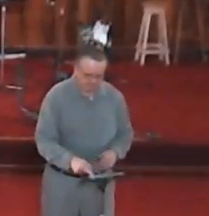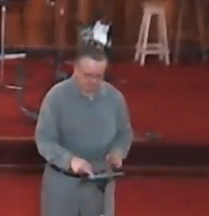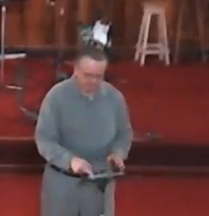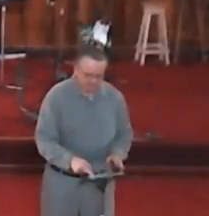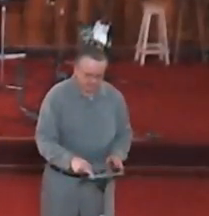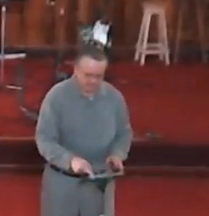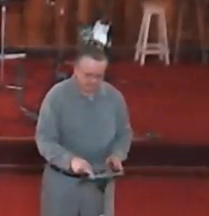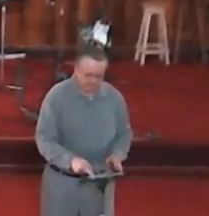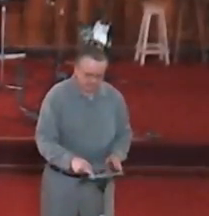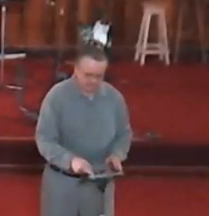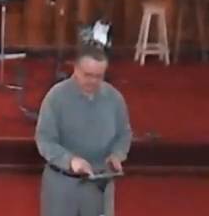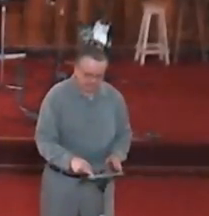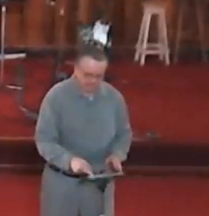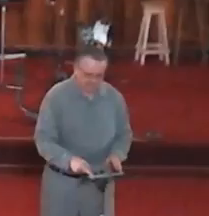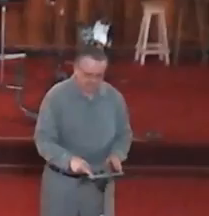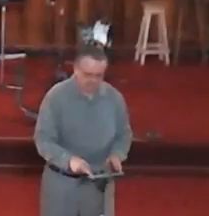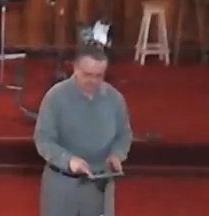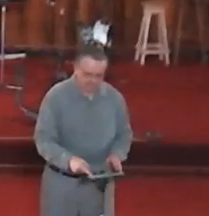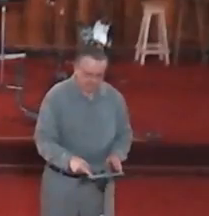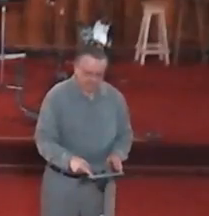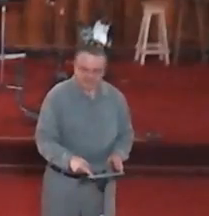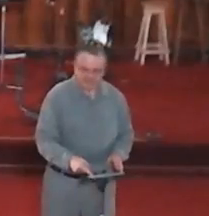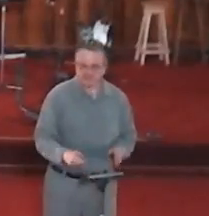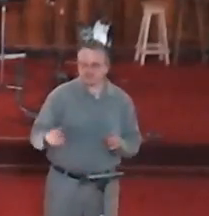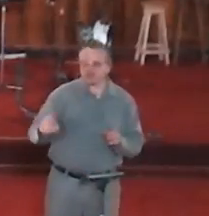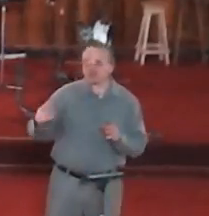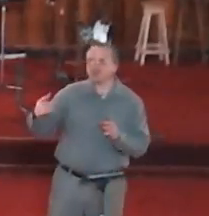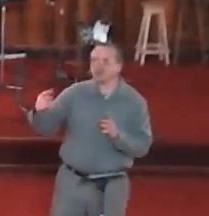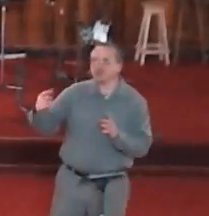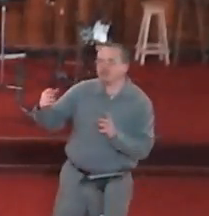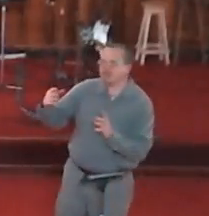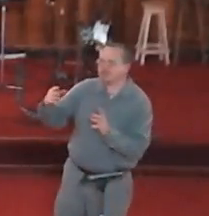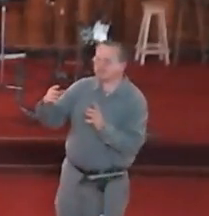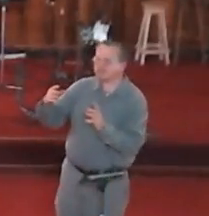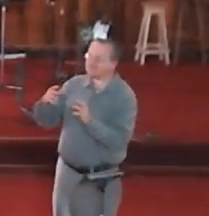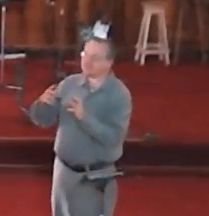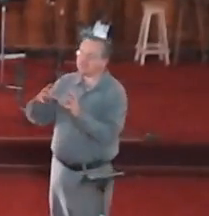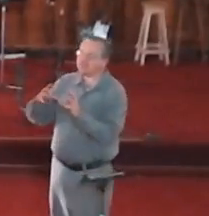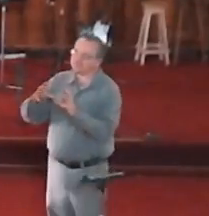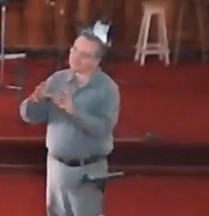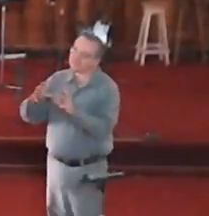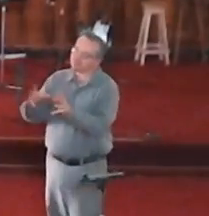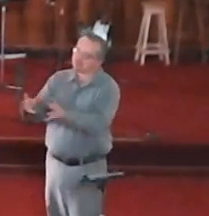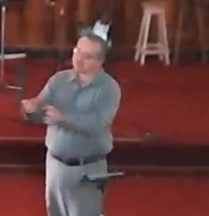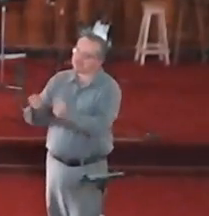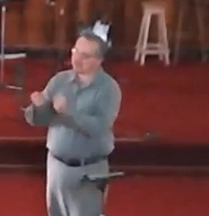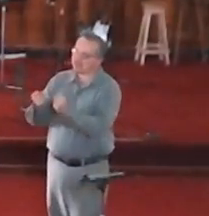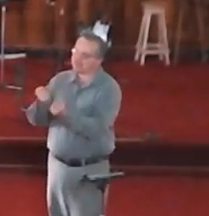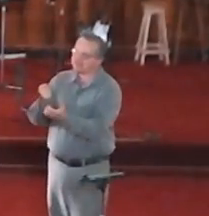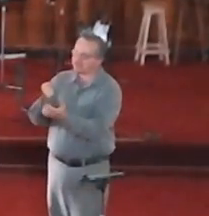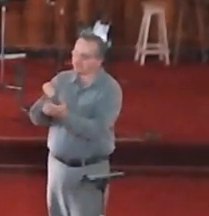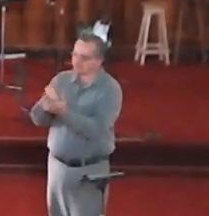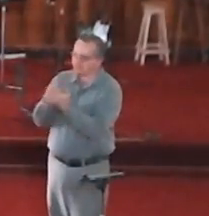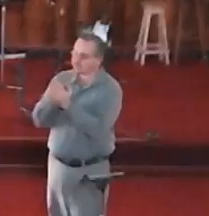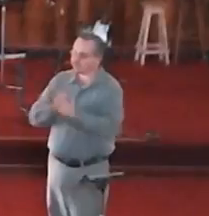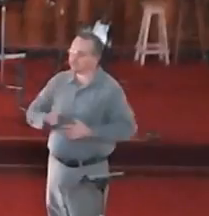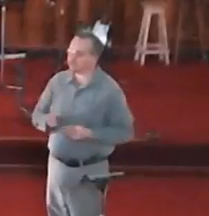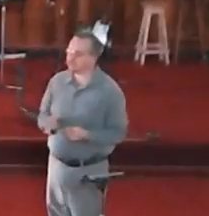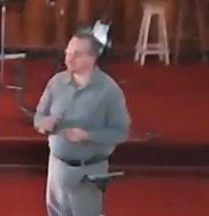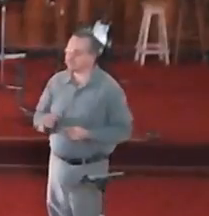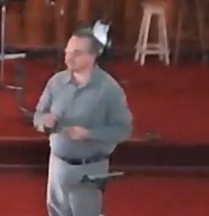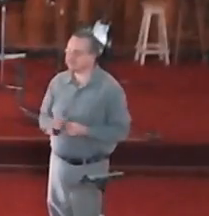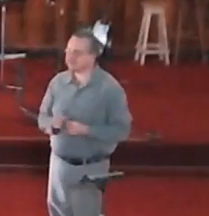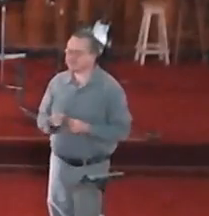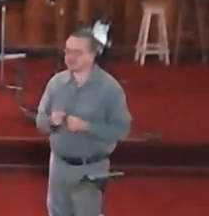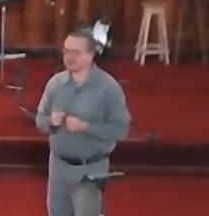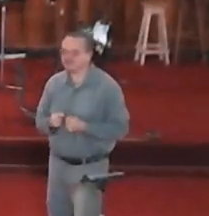model of a failed humanity. Sin embargo, Dios sabe sacar provecho aún de los conflictos. But